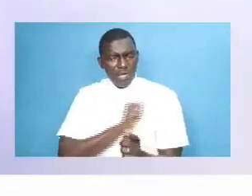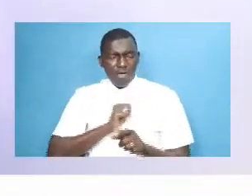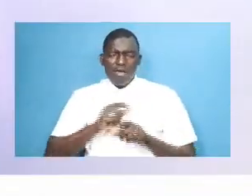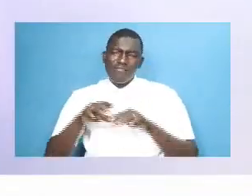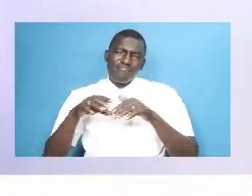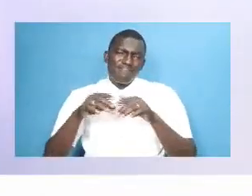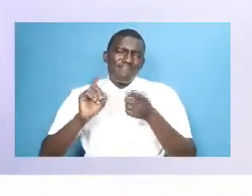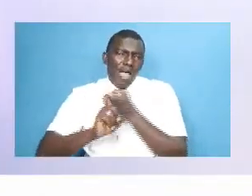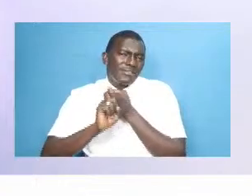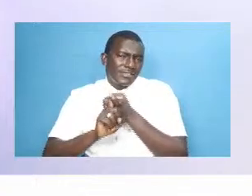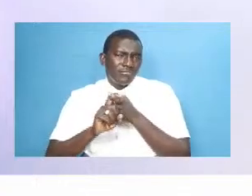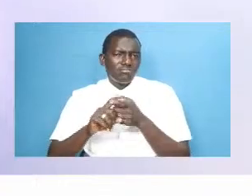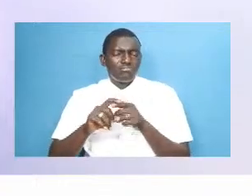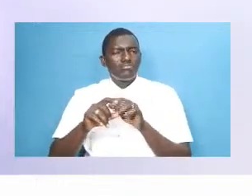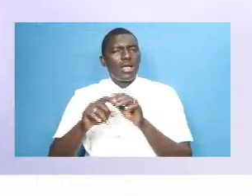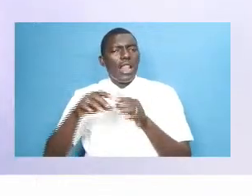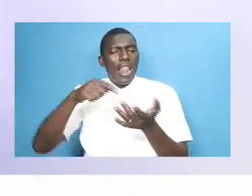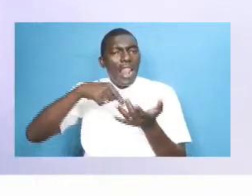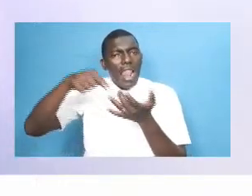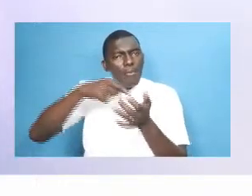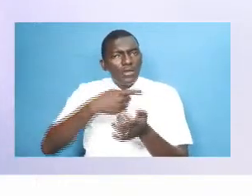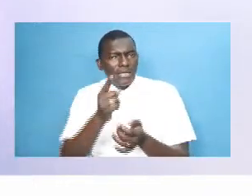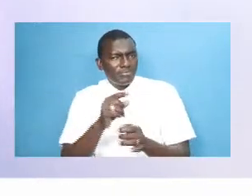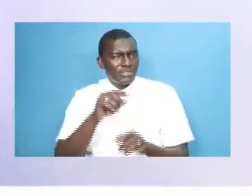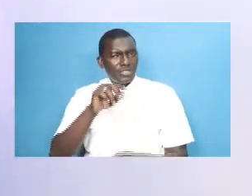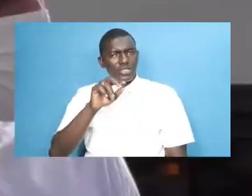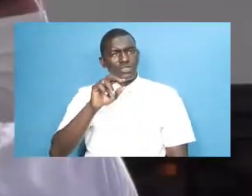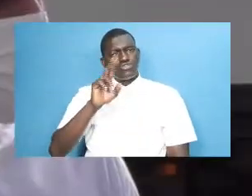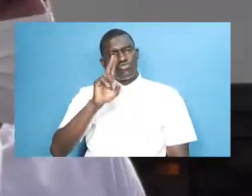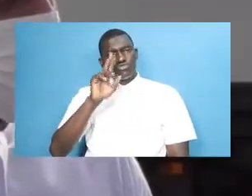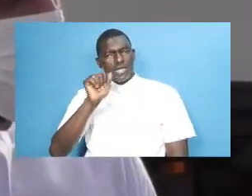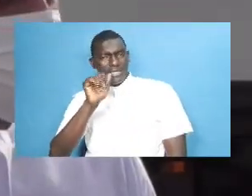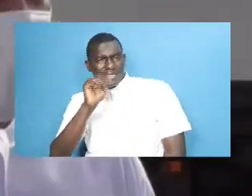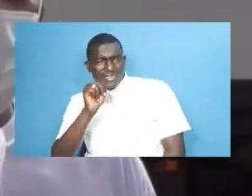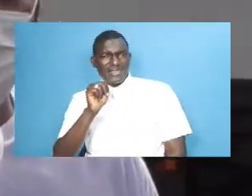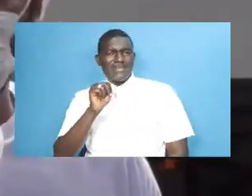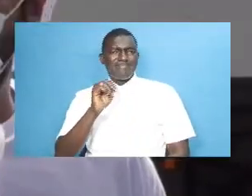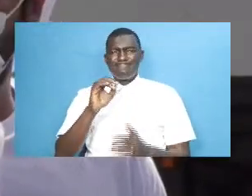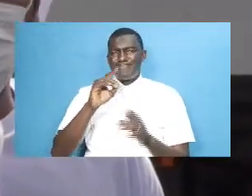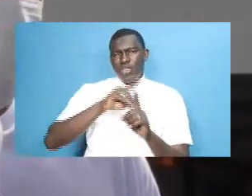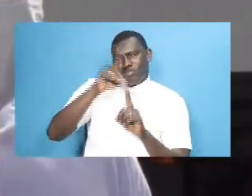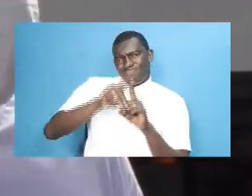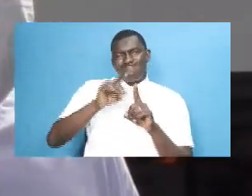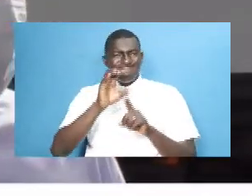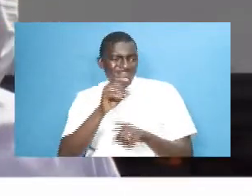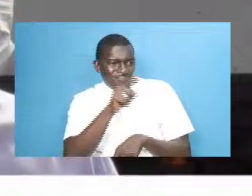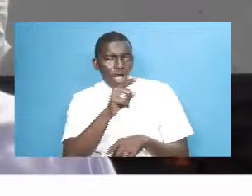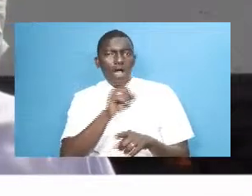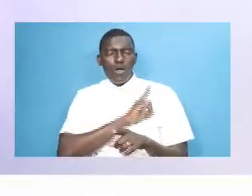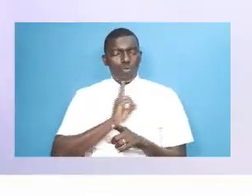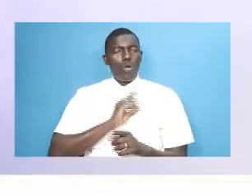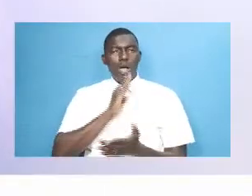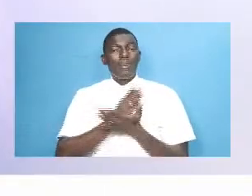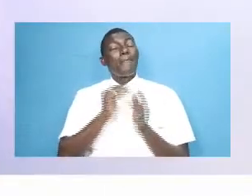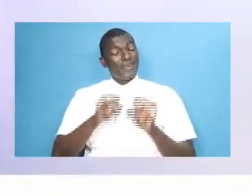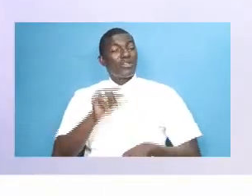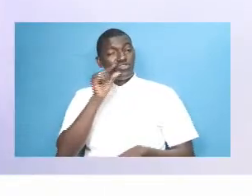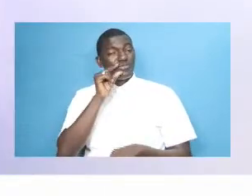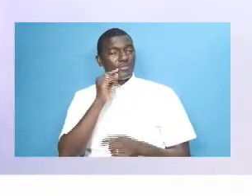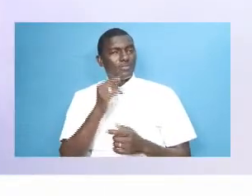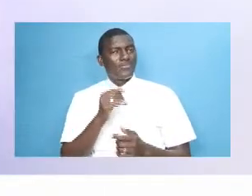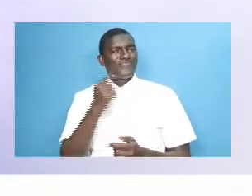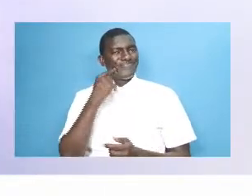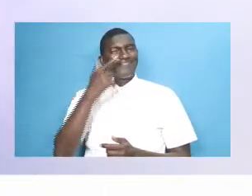philanthropists. Among them is the United Arab Emirates. So we were promised that they are going to respond. Today we are actually